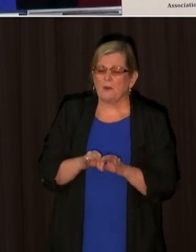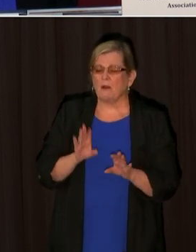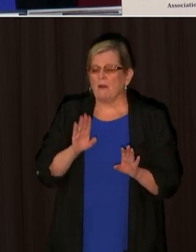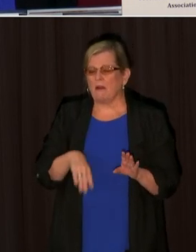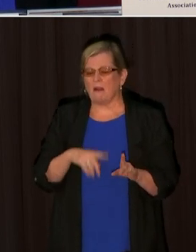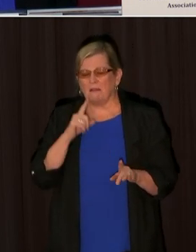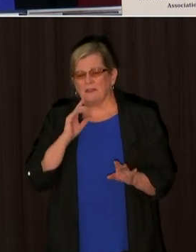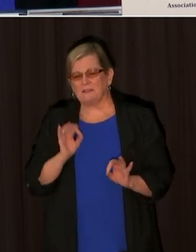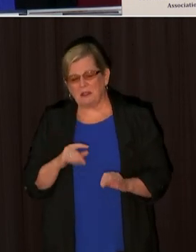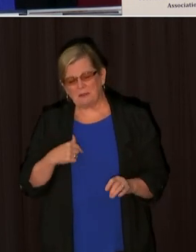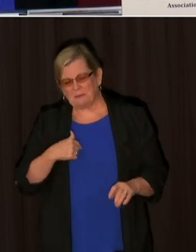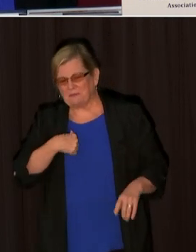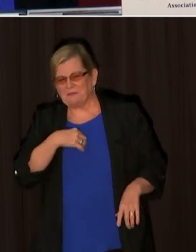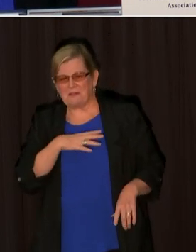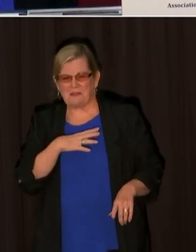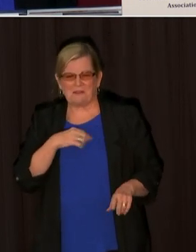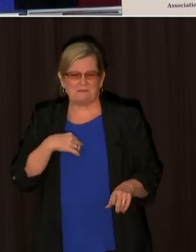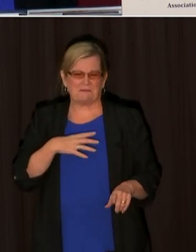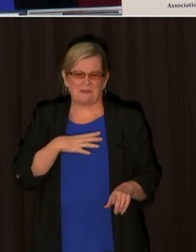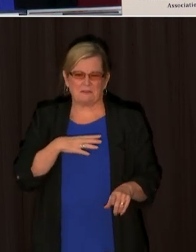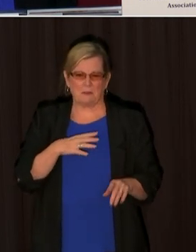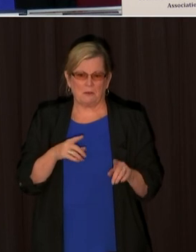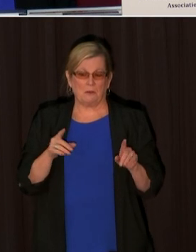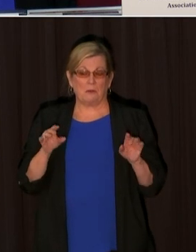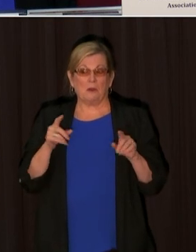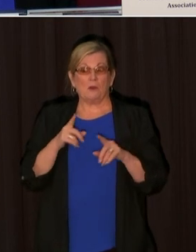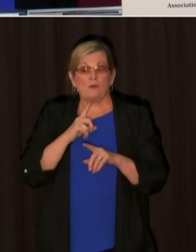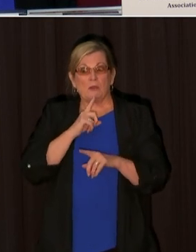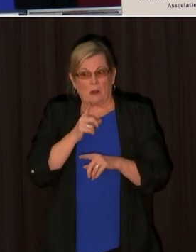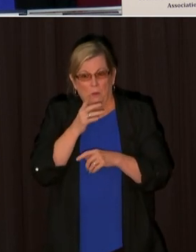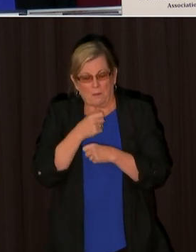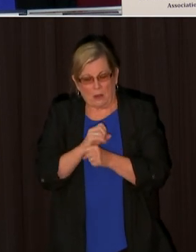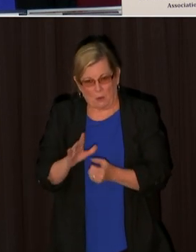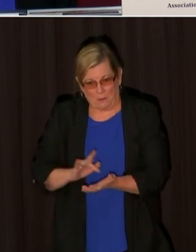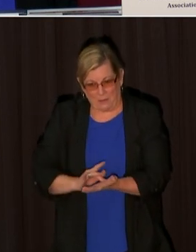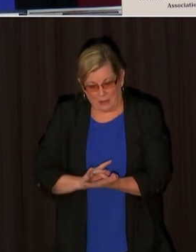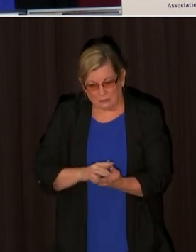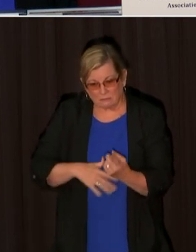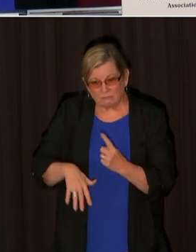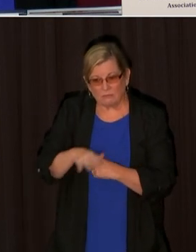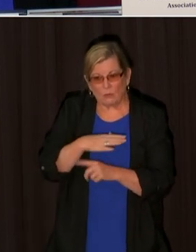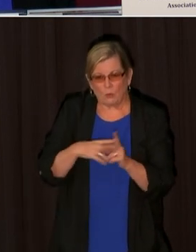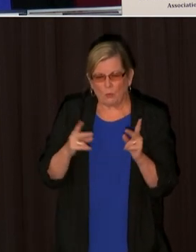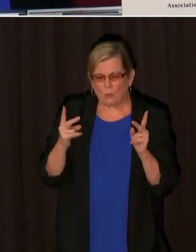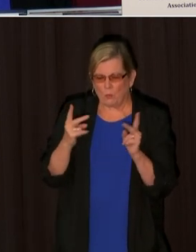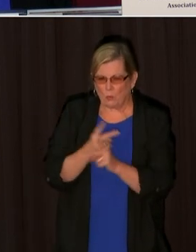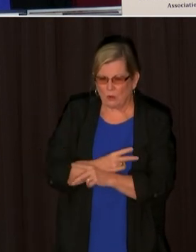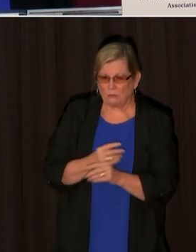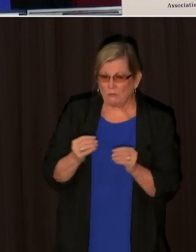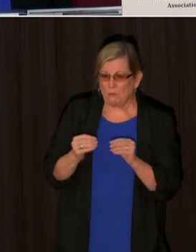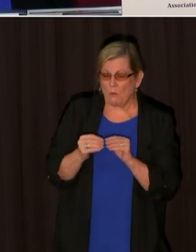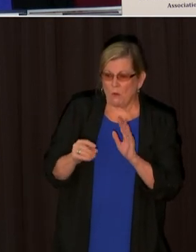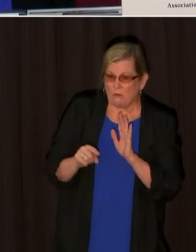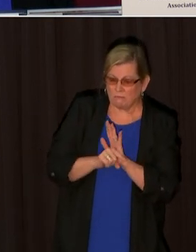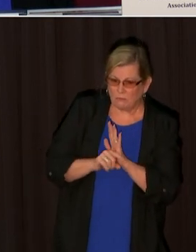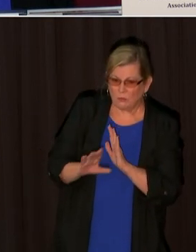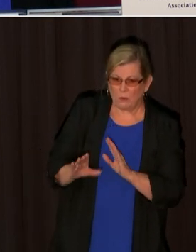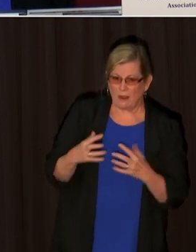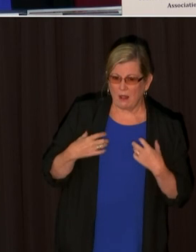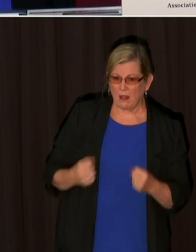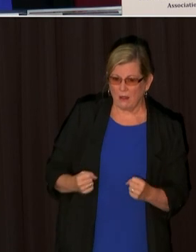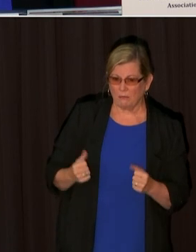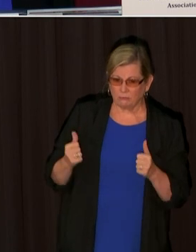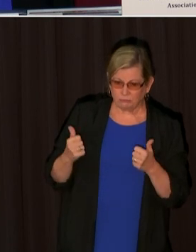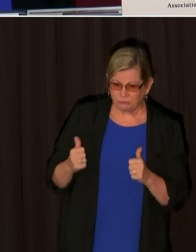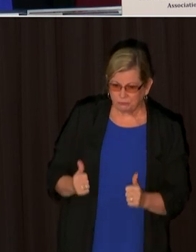health situation even worse and impact your ability to recovery. Accessing care can save your life. I would also like to say